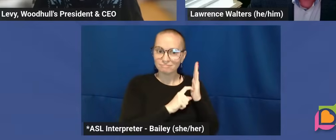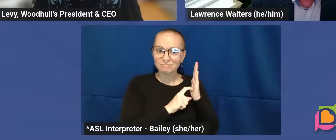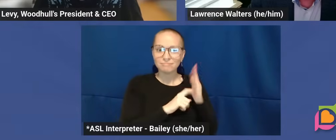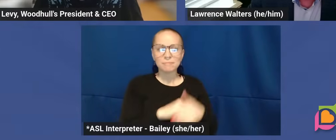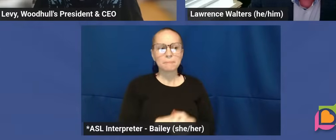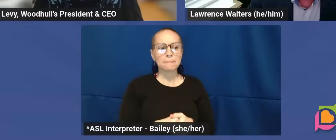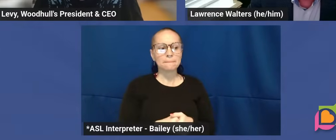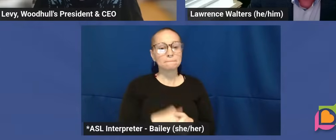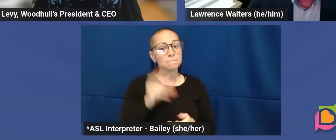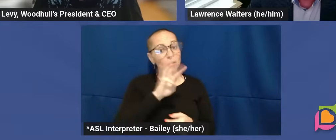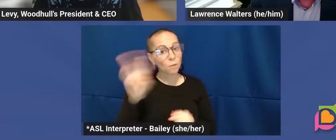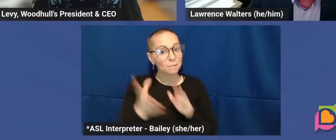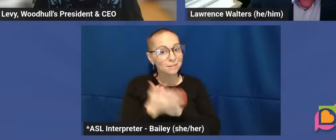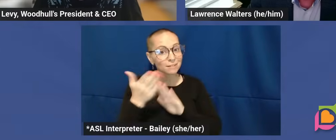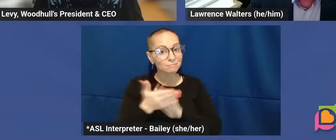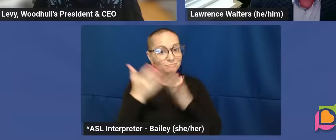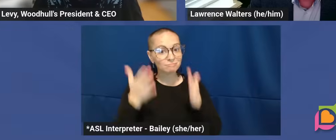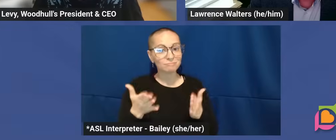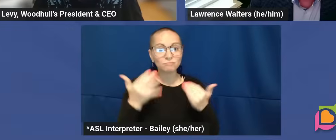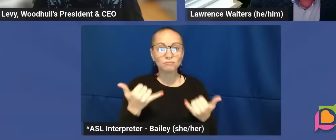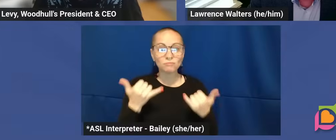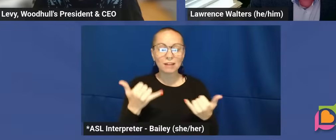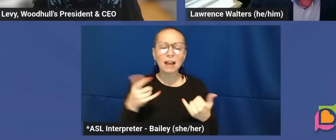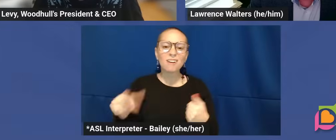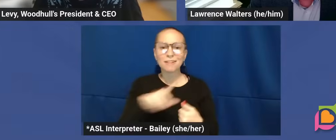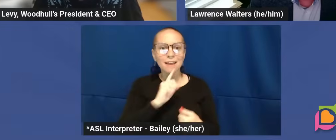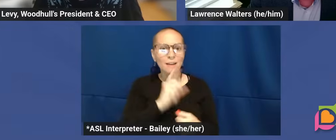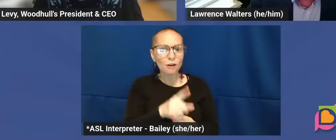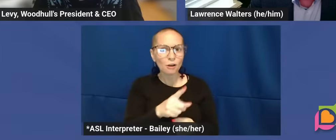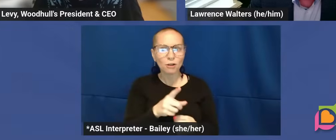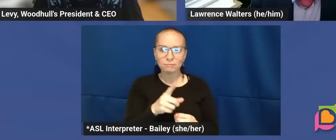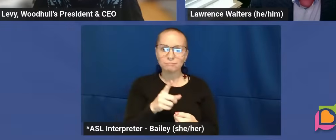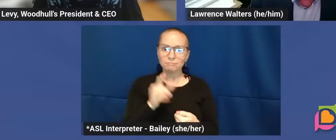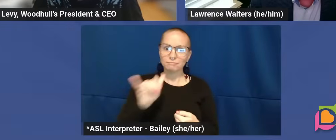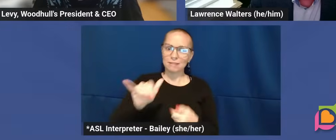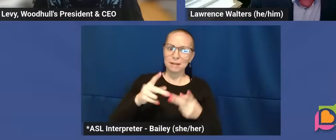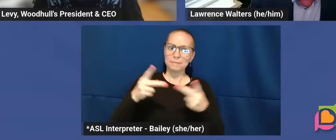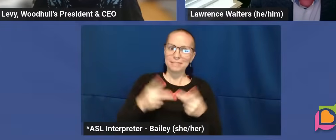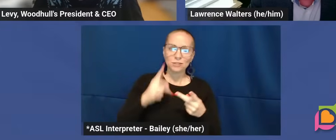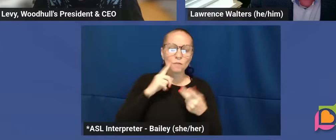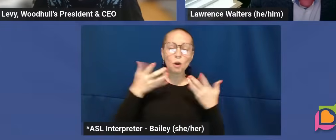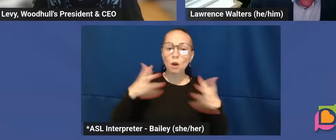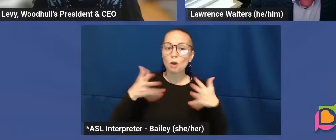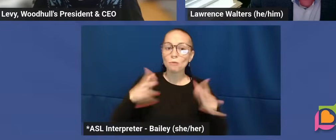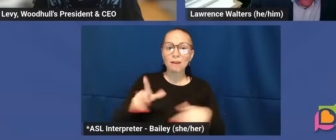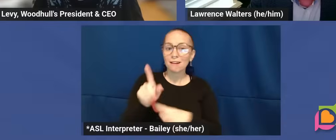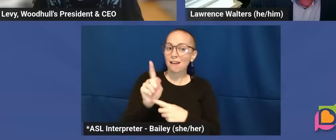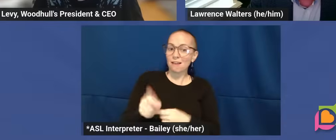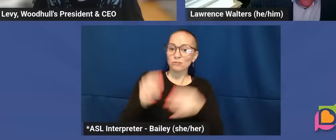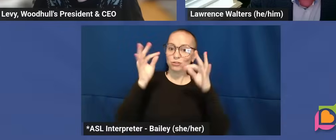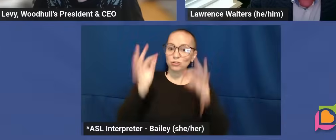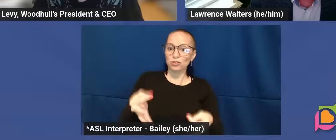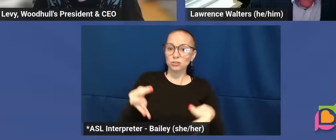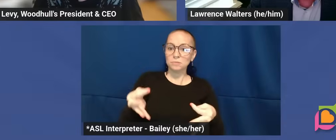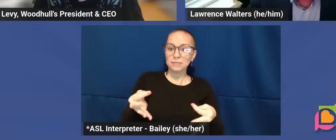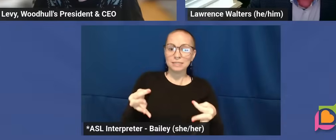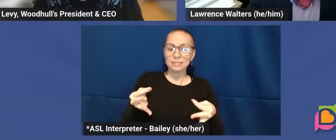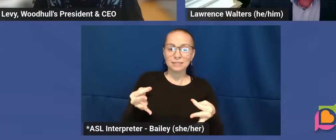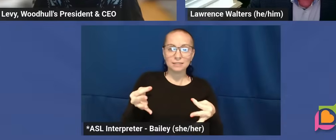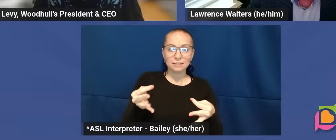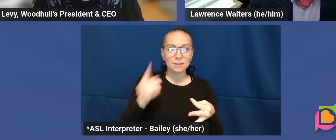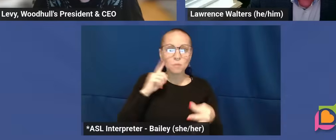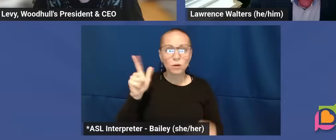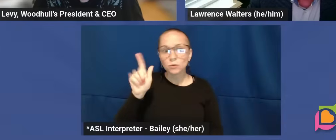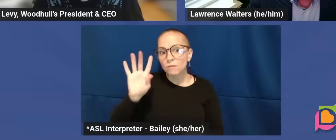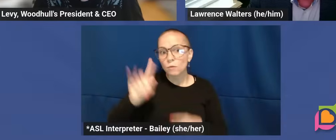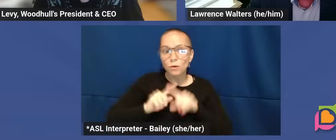So website operators now are, in the position of already having to determine, of these 24